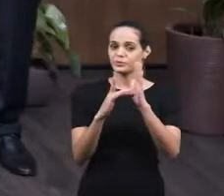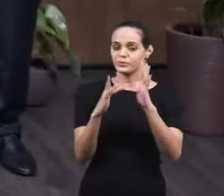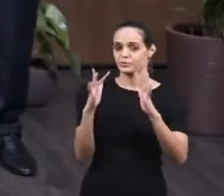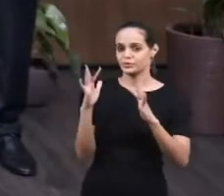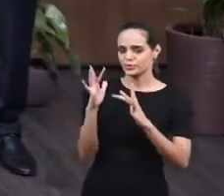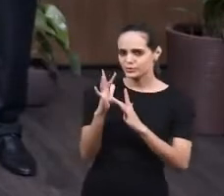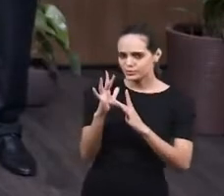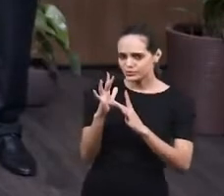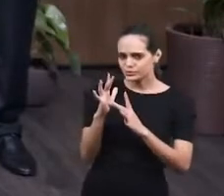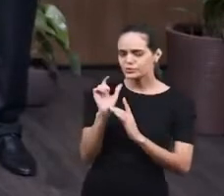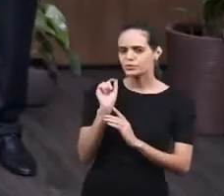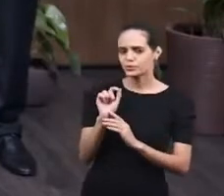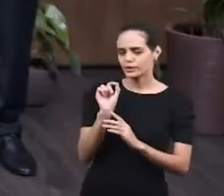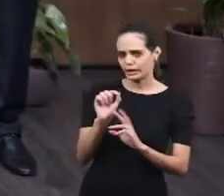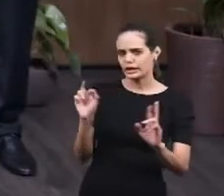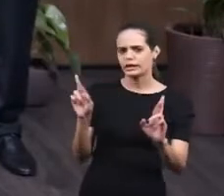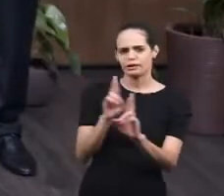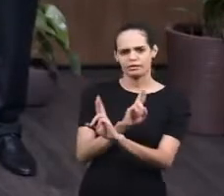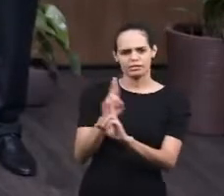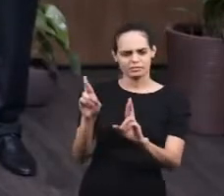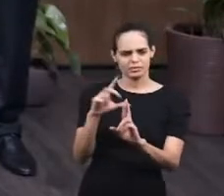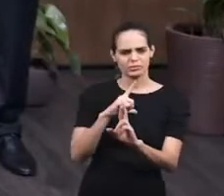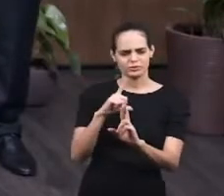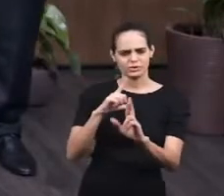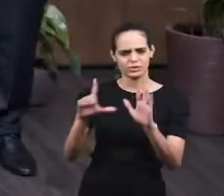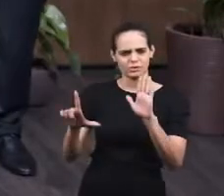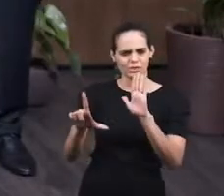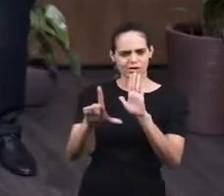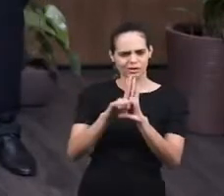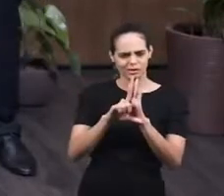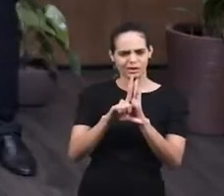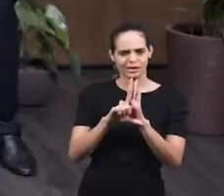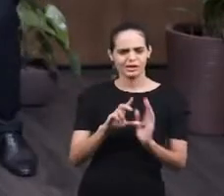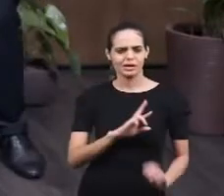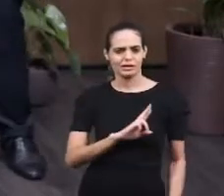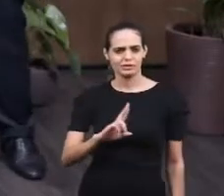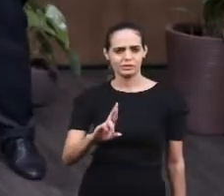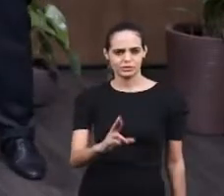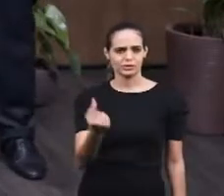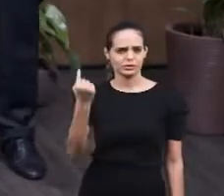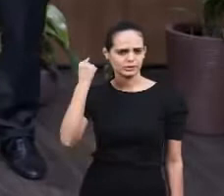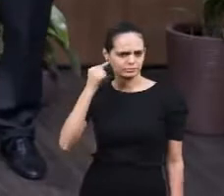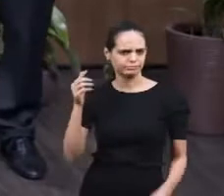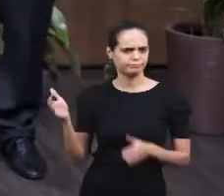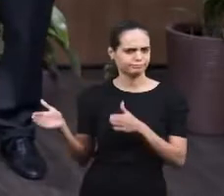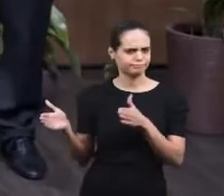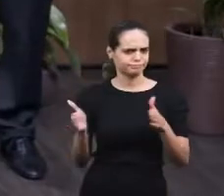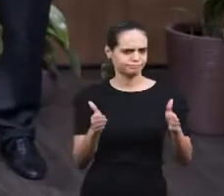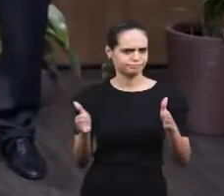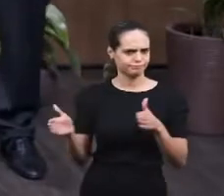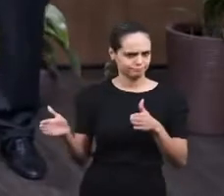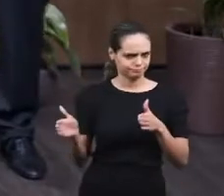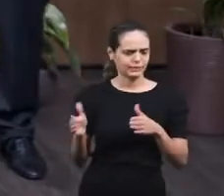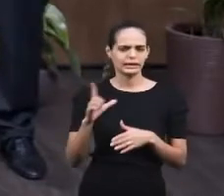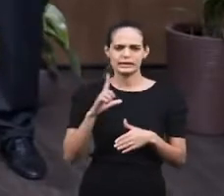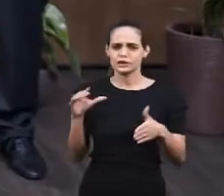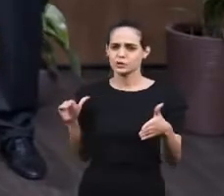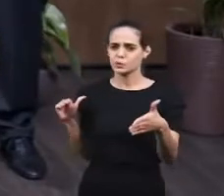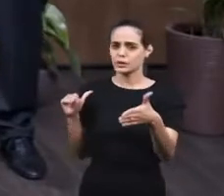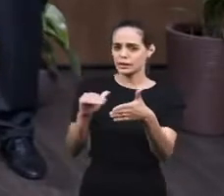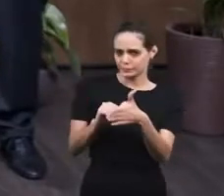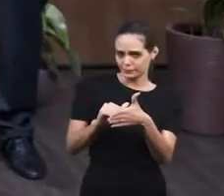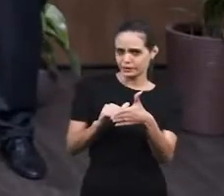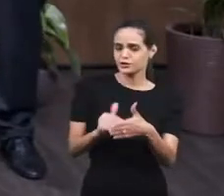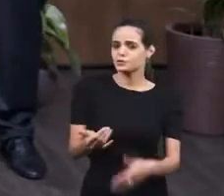question was related to the religious law of the time, which established a